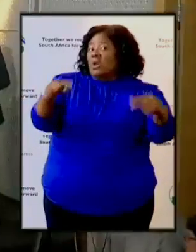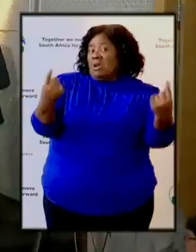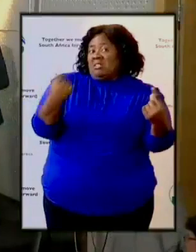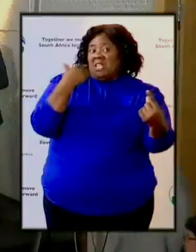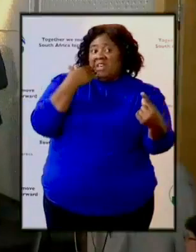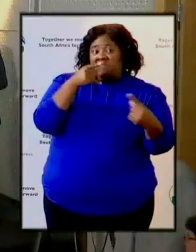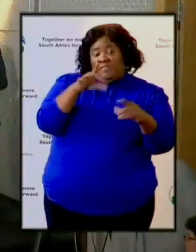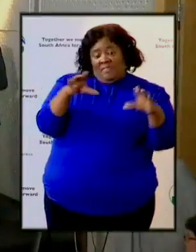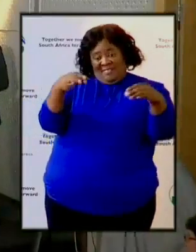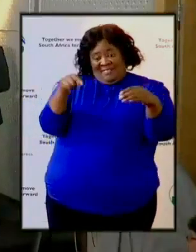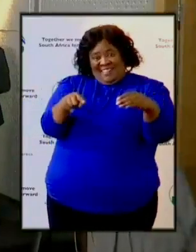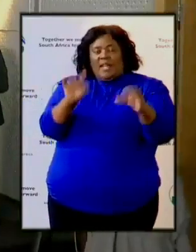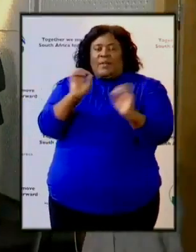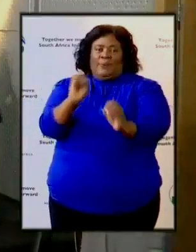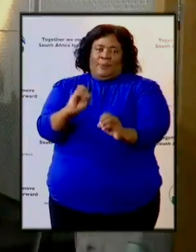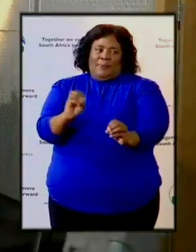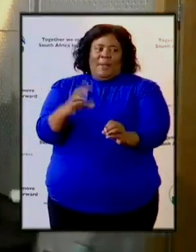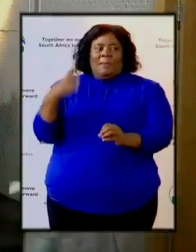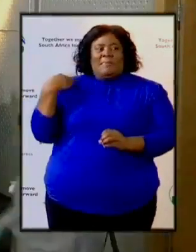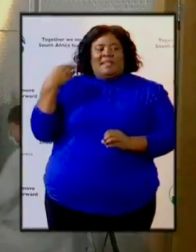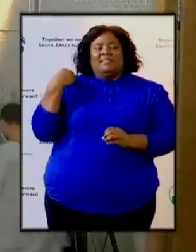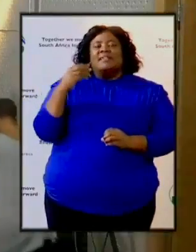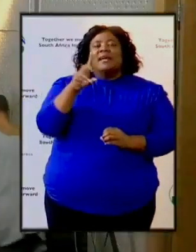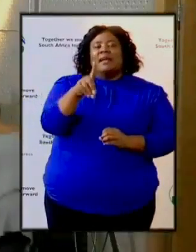that's Minister Didiza.